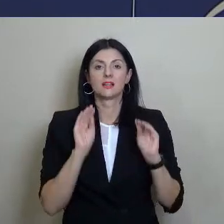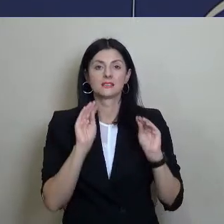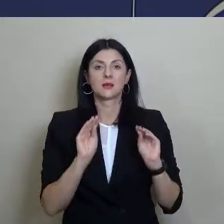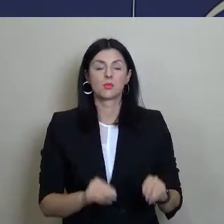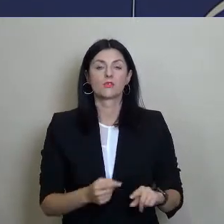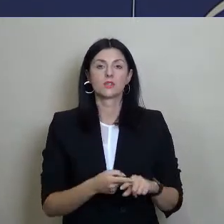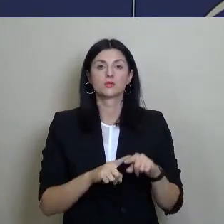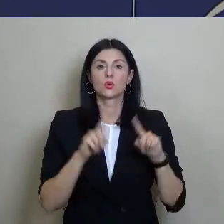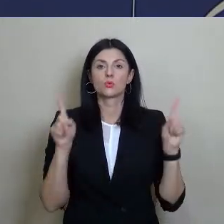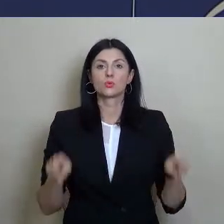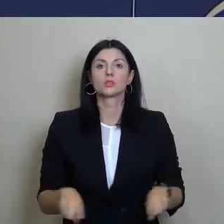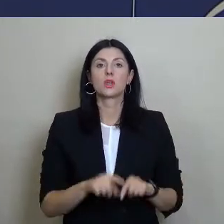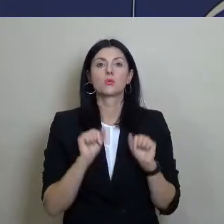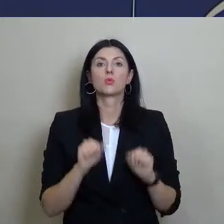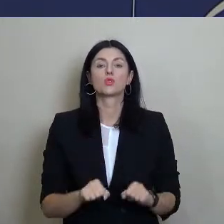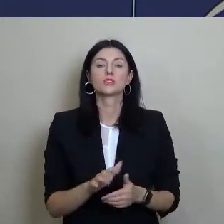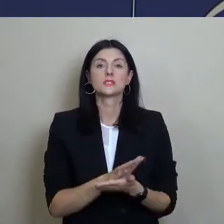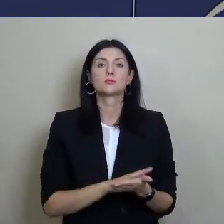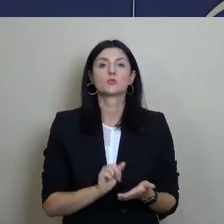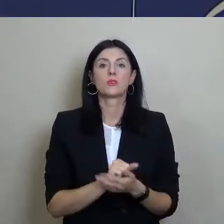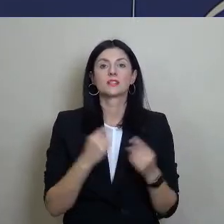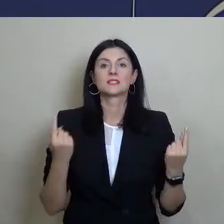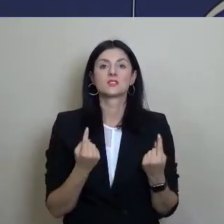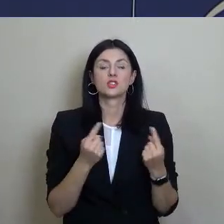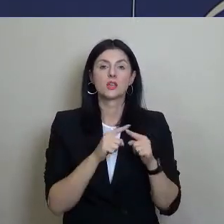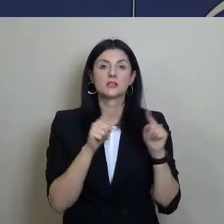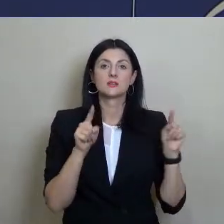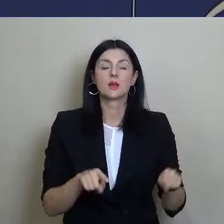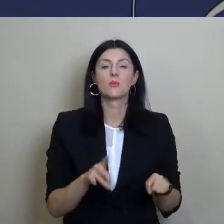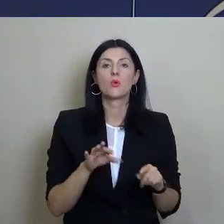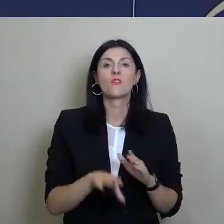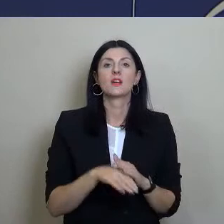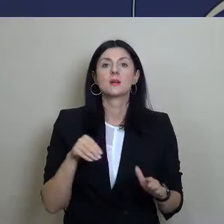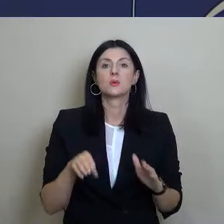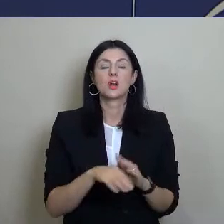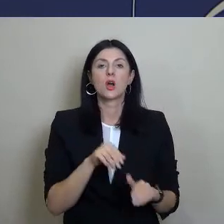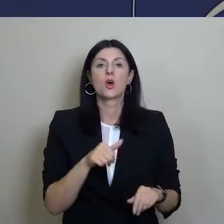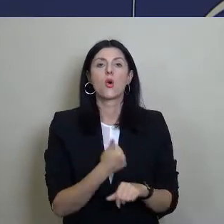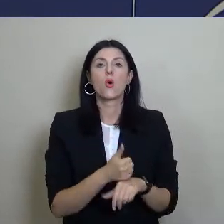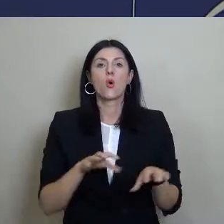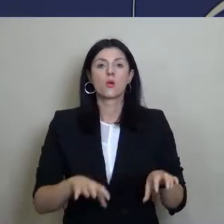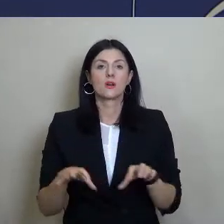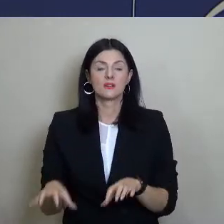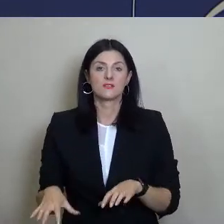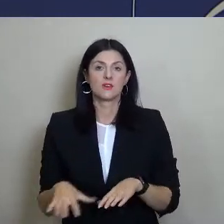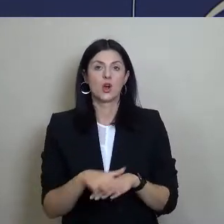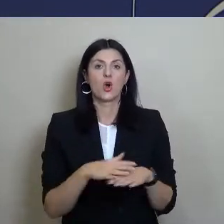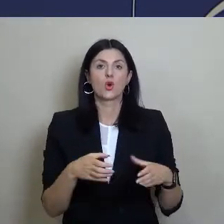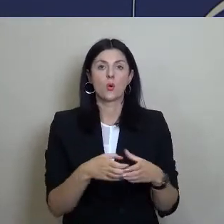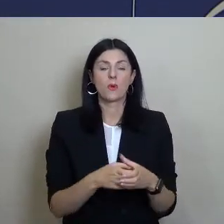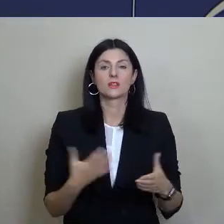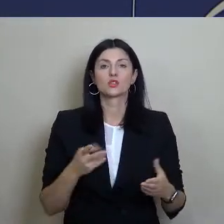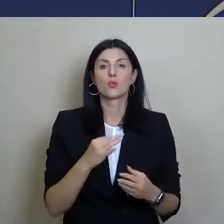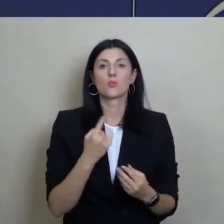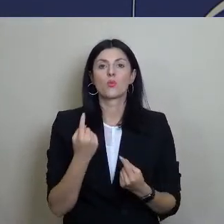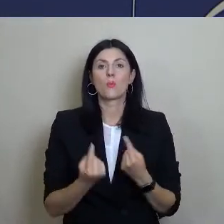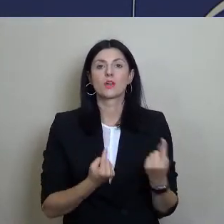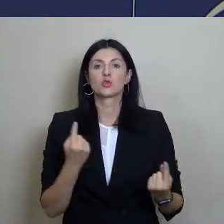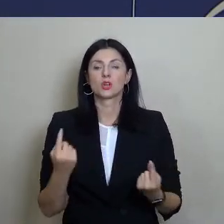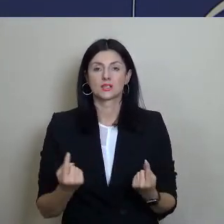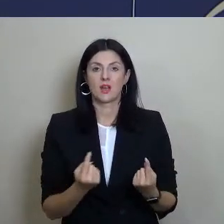even using the template can spoil the ballots to elect leaders of